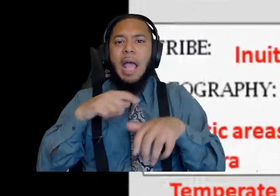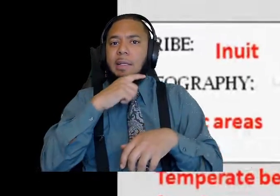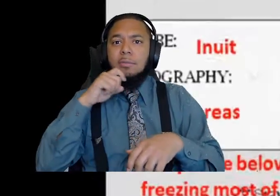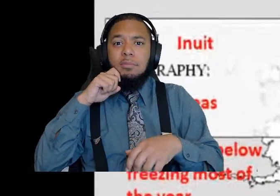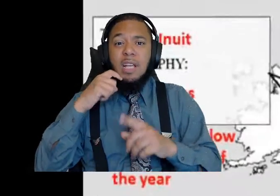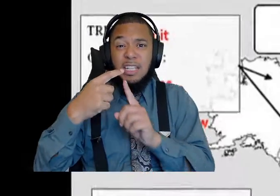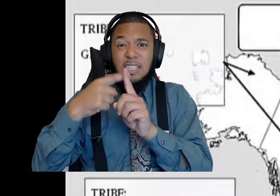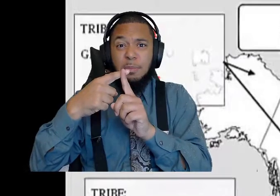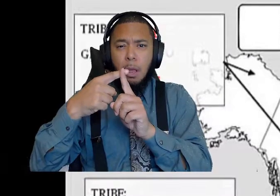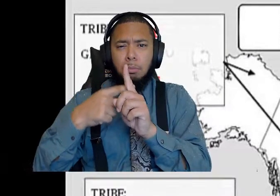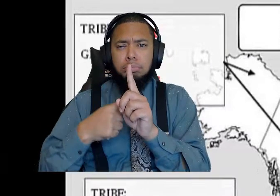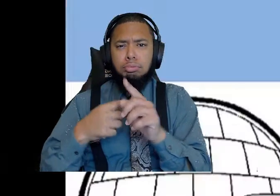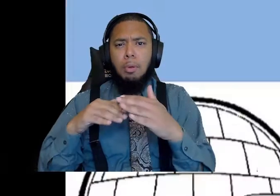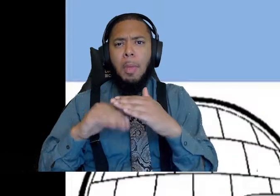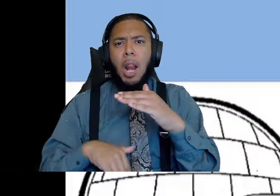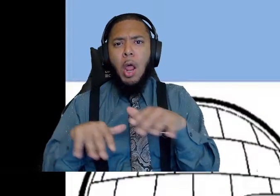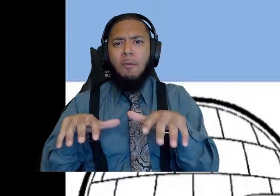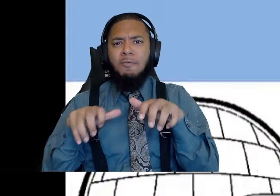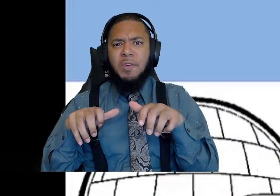year.